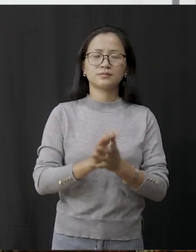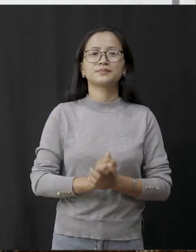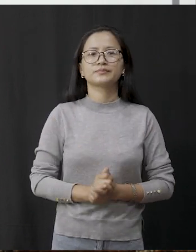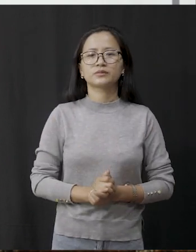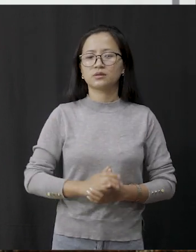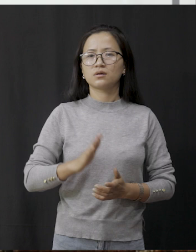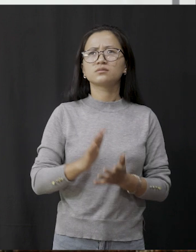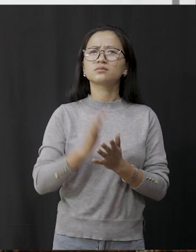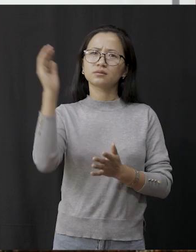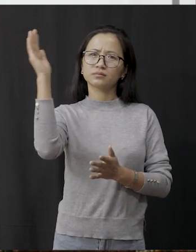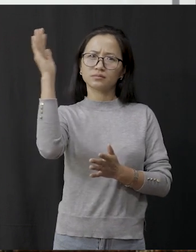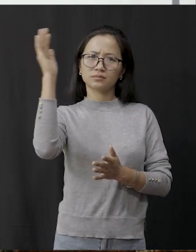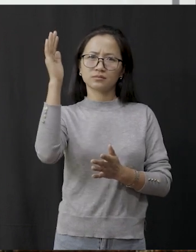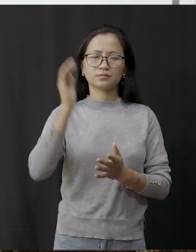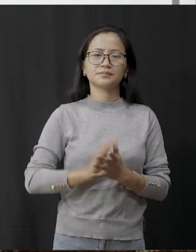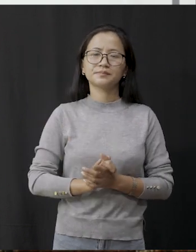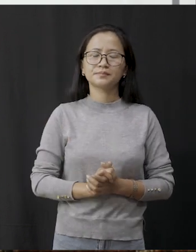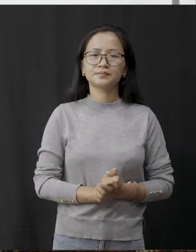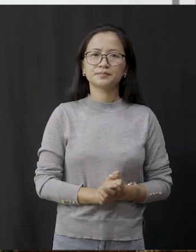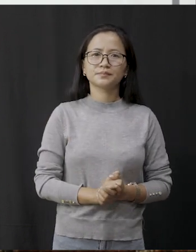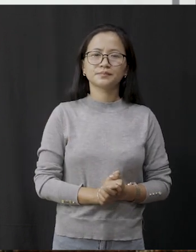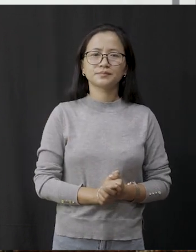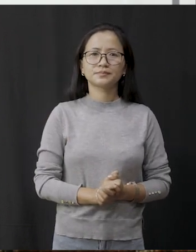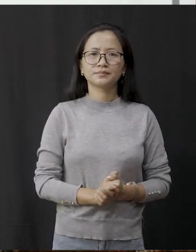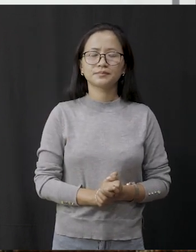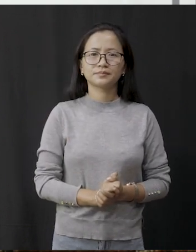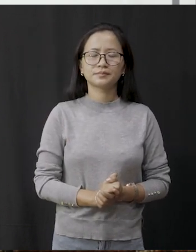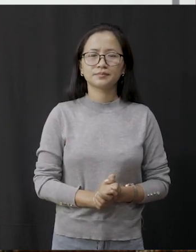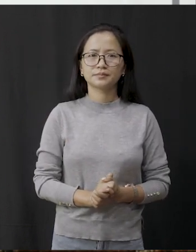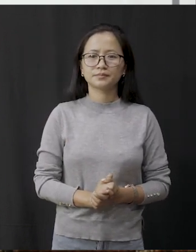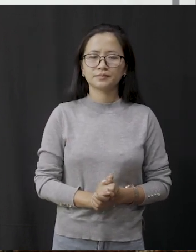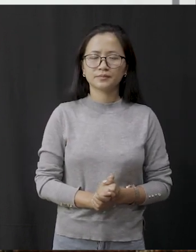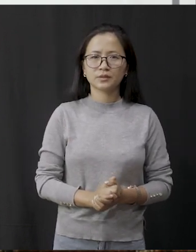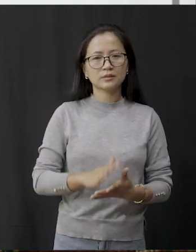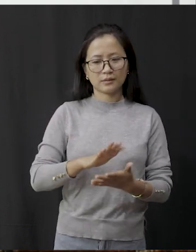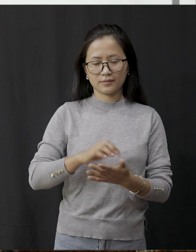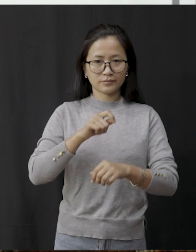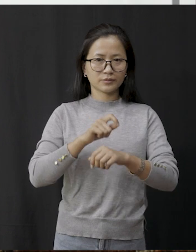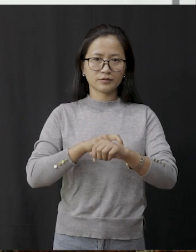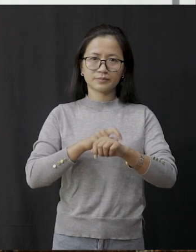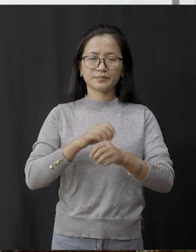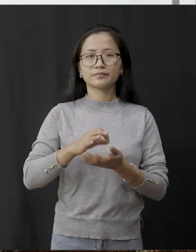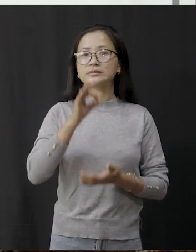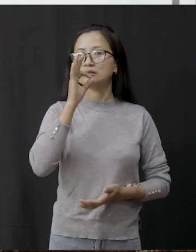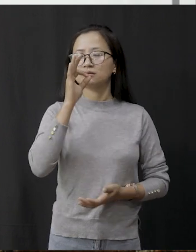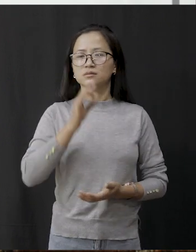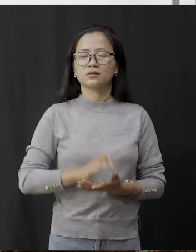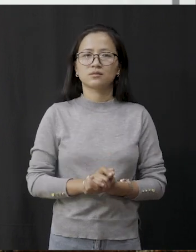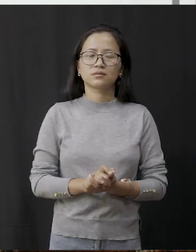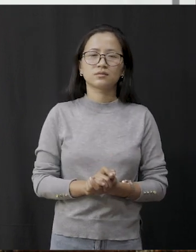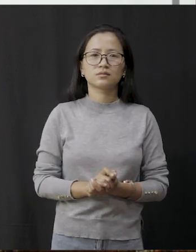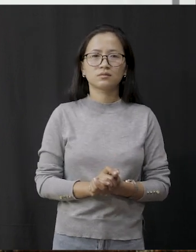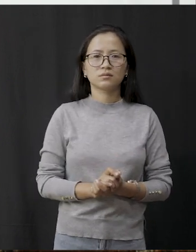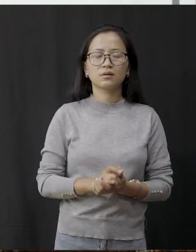it's afternoon, okay? It is afternoon now. And it's tea time, afternoon tea time. So